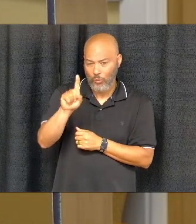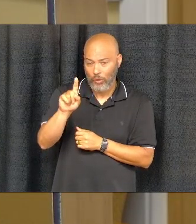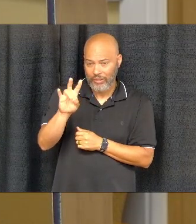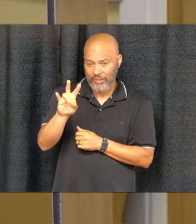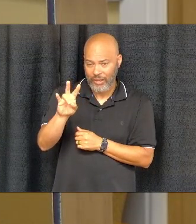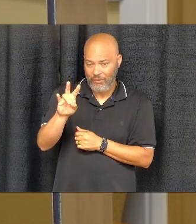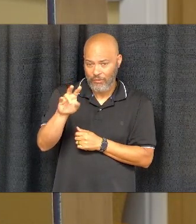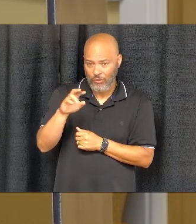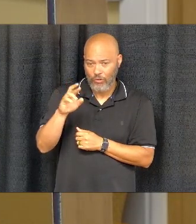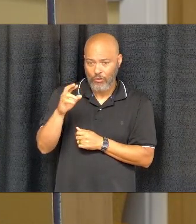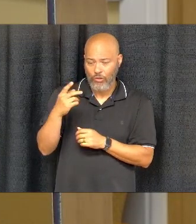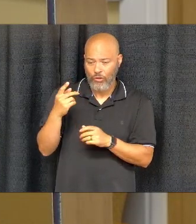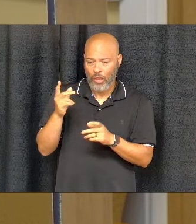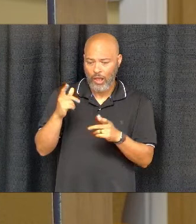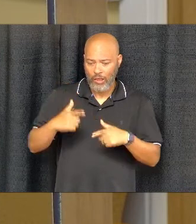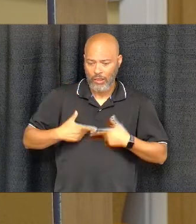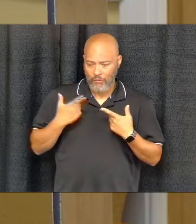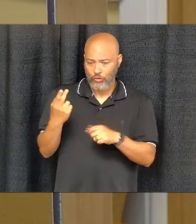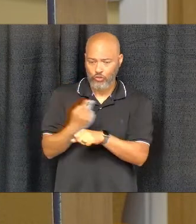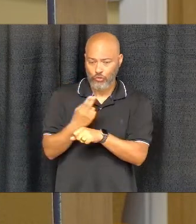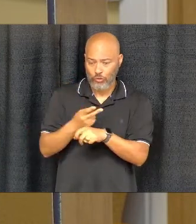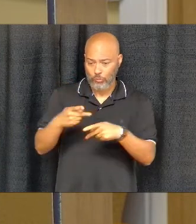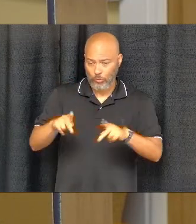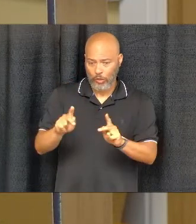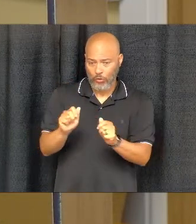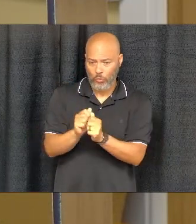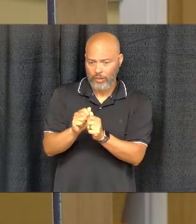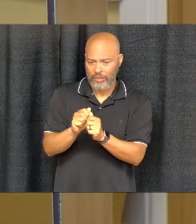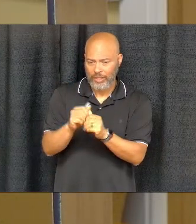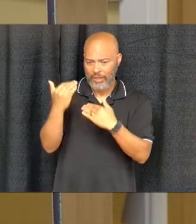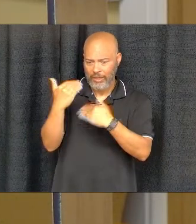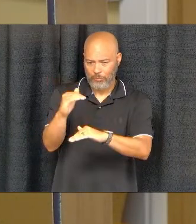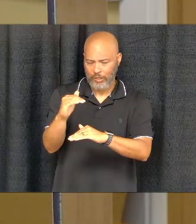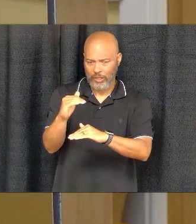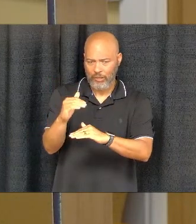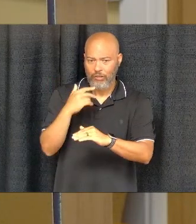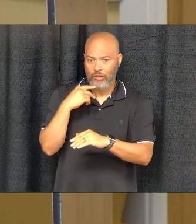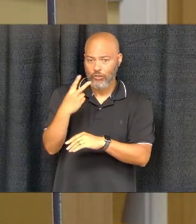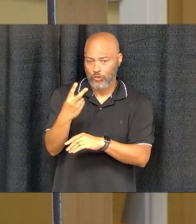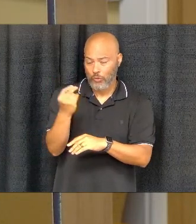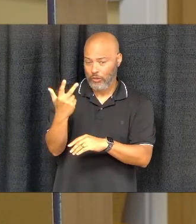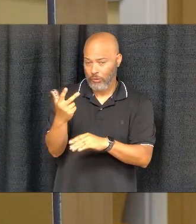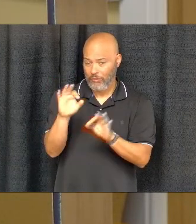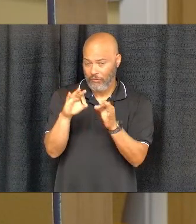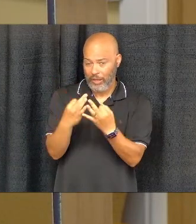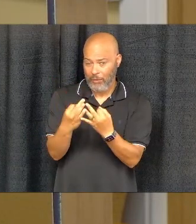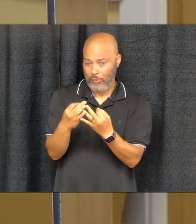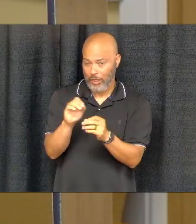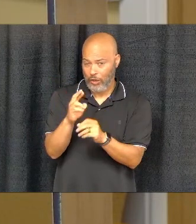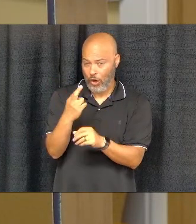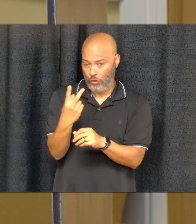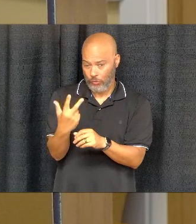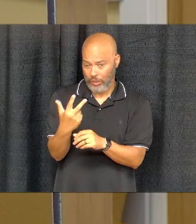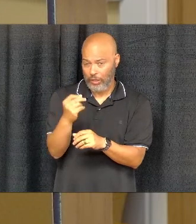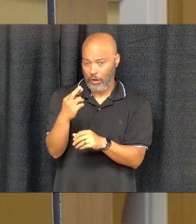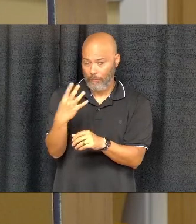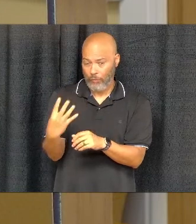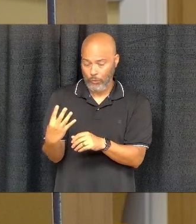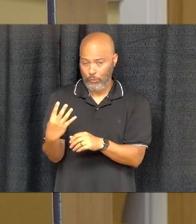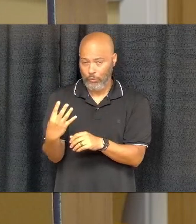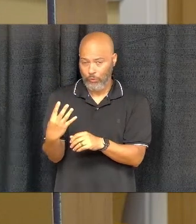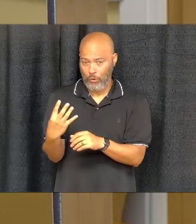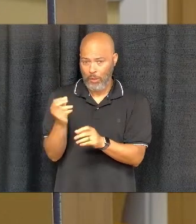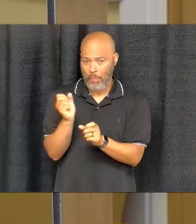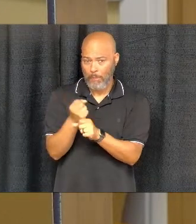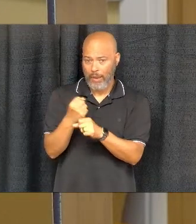5.17 residential uses permitted with conditions. The 2-family and 3-family in R3 and R4